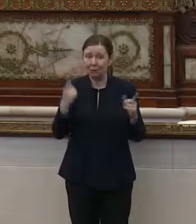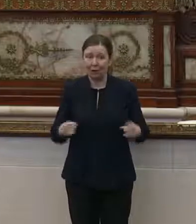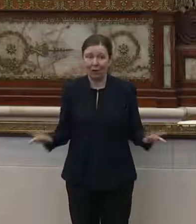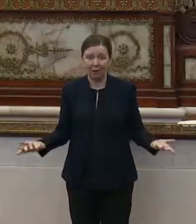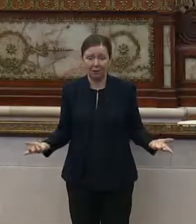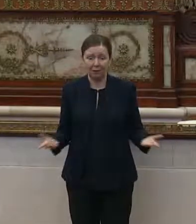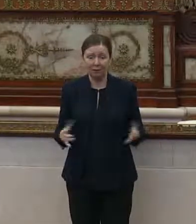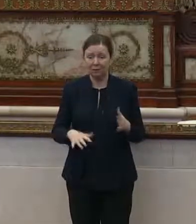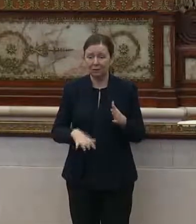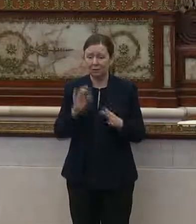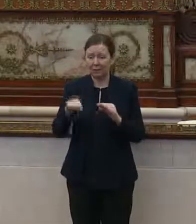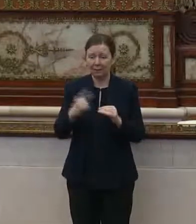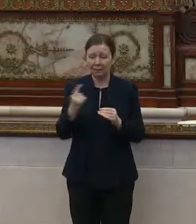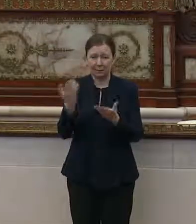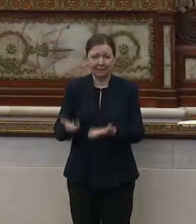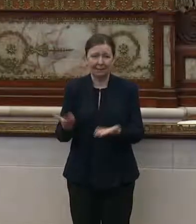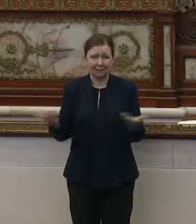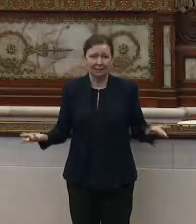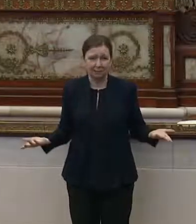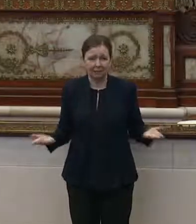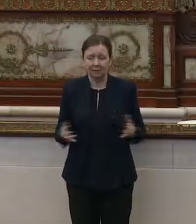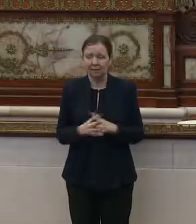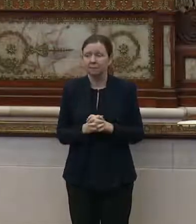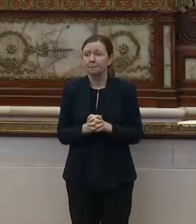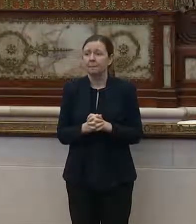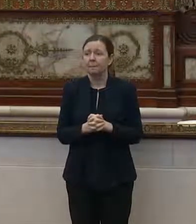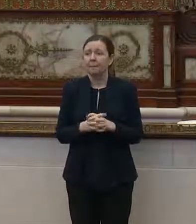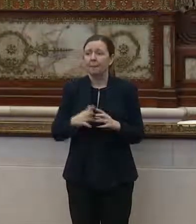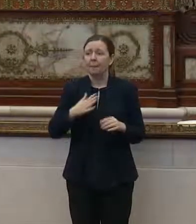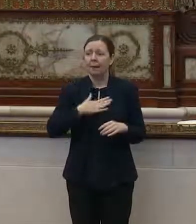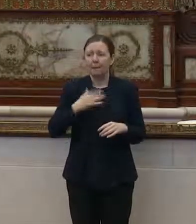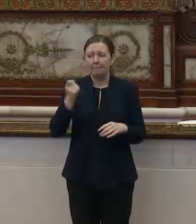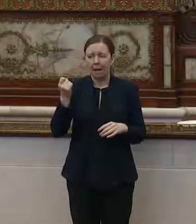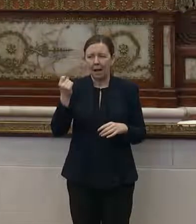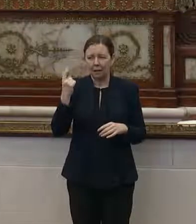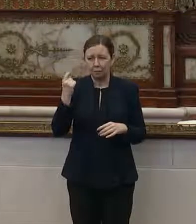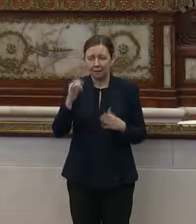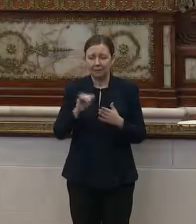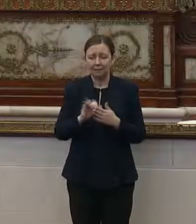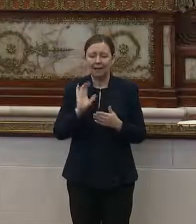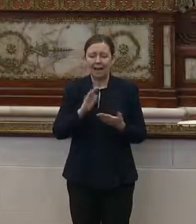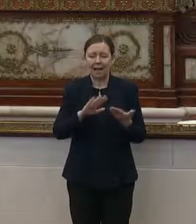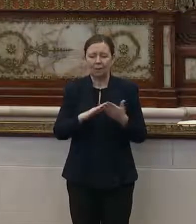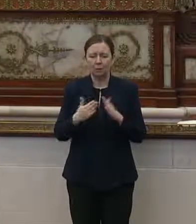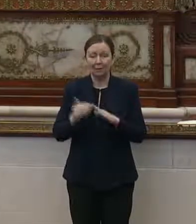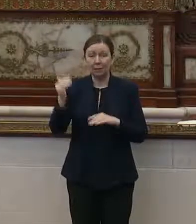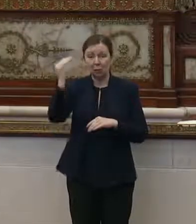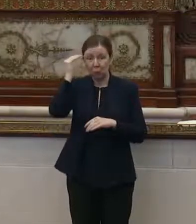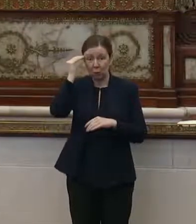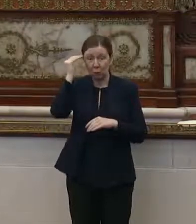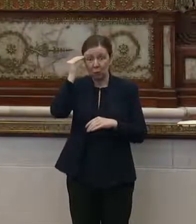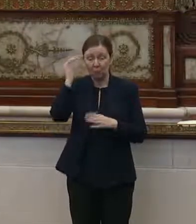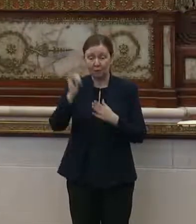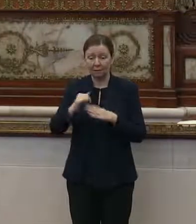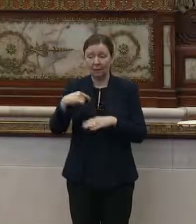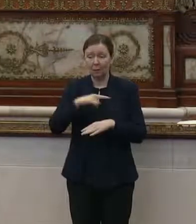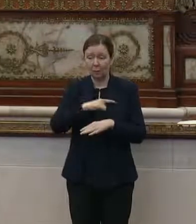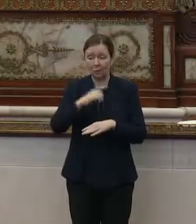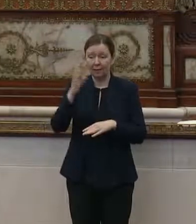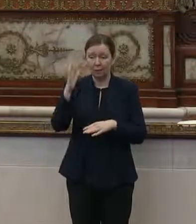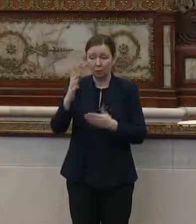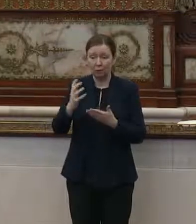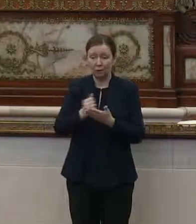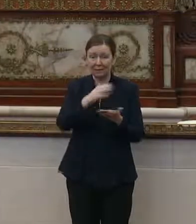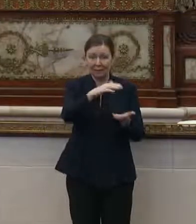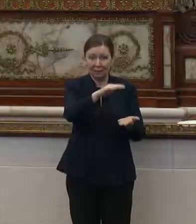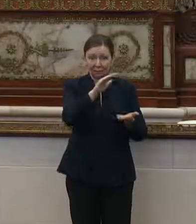to learn of something like this. My understanding is that our city knew that we were going to